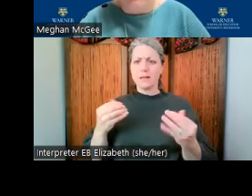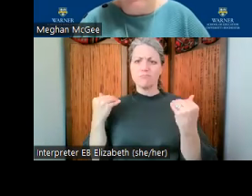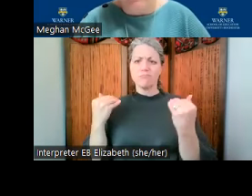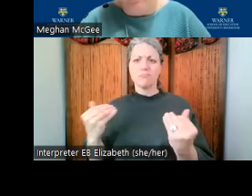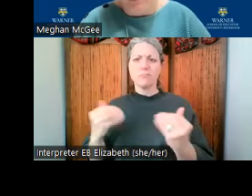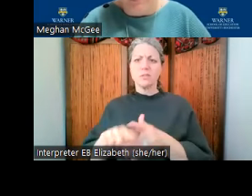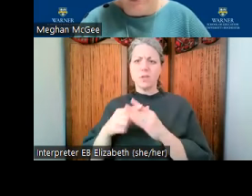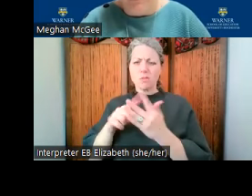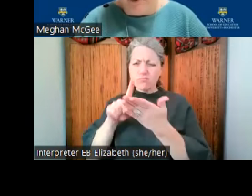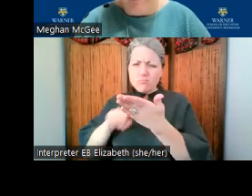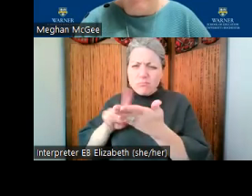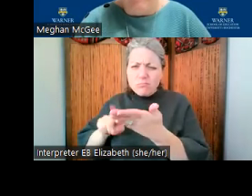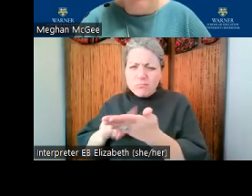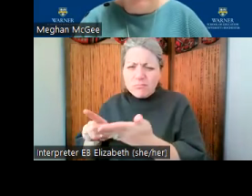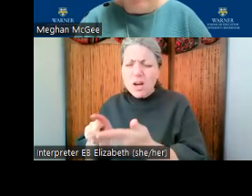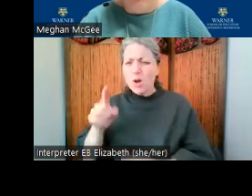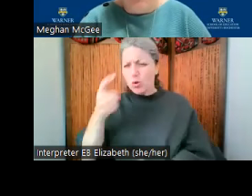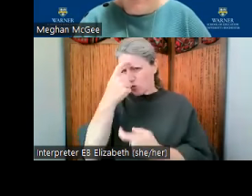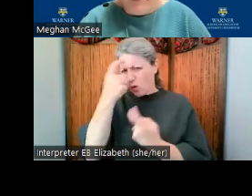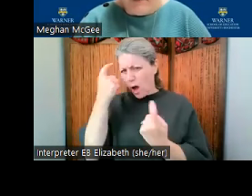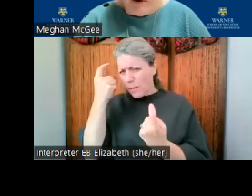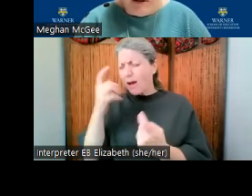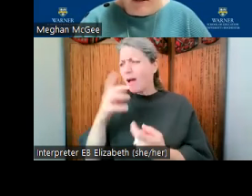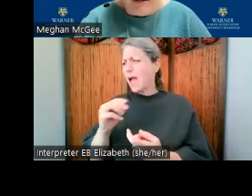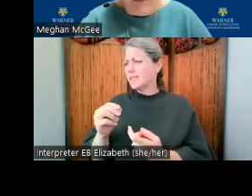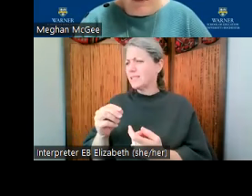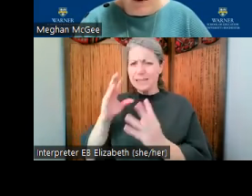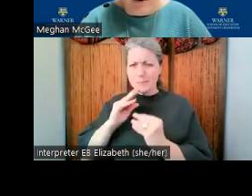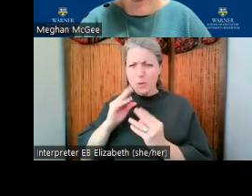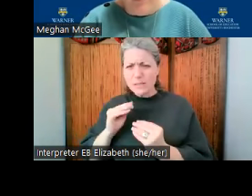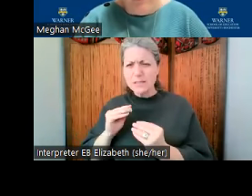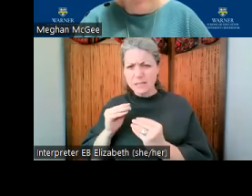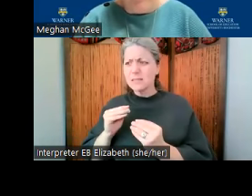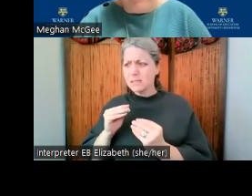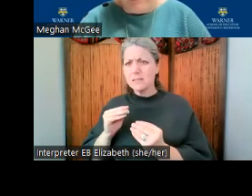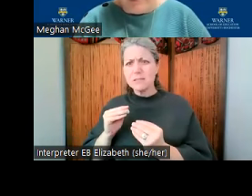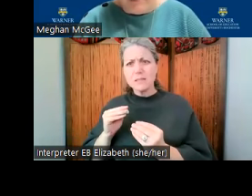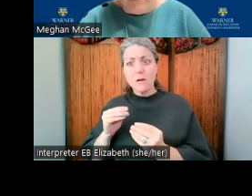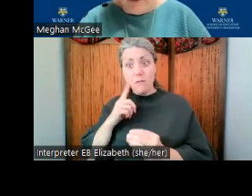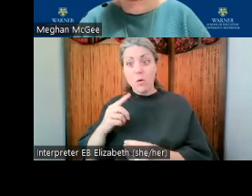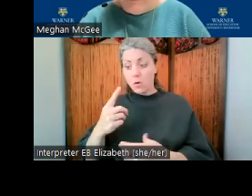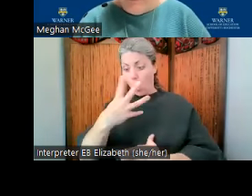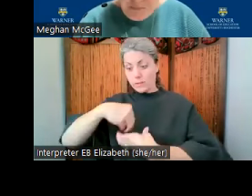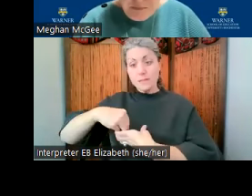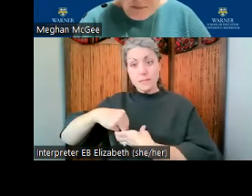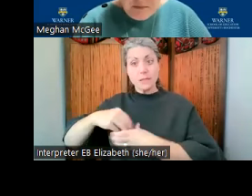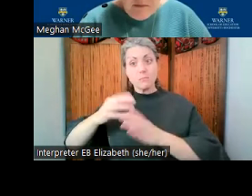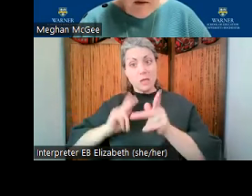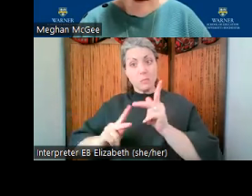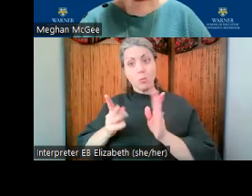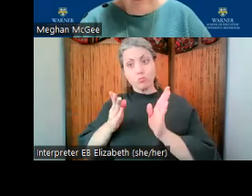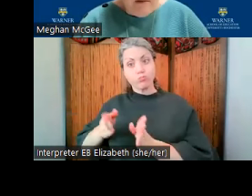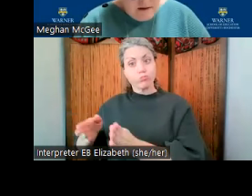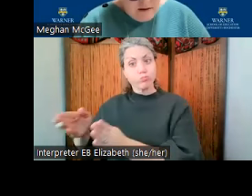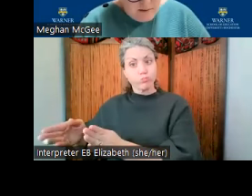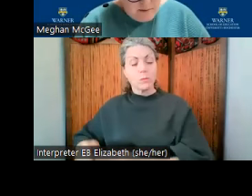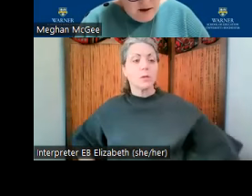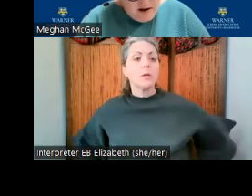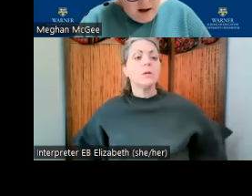venture into the world of trauma and trauma experiences for the autistic individual.